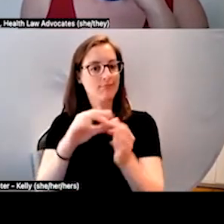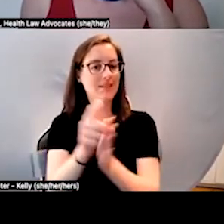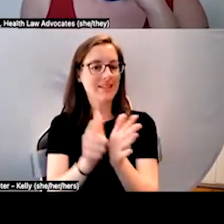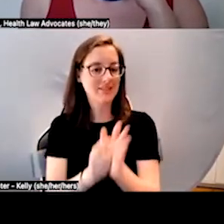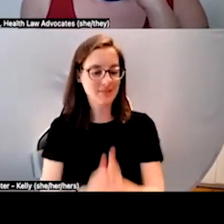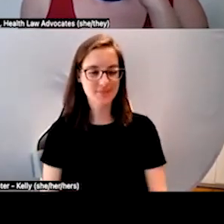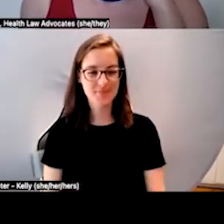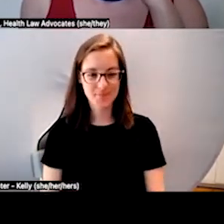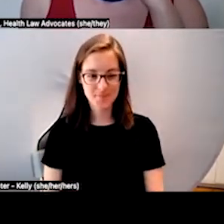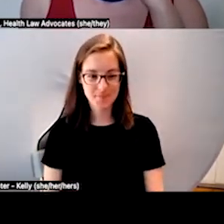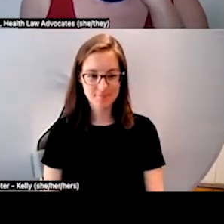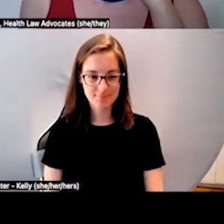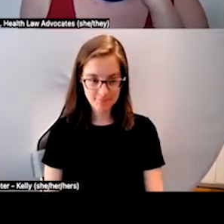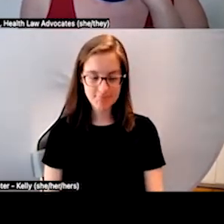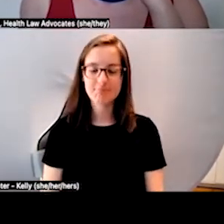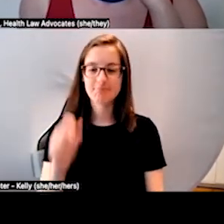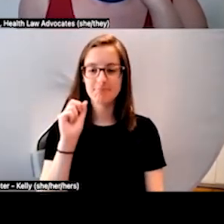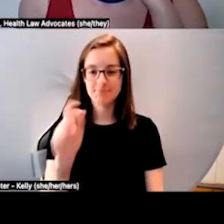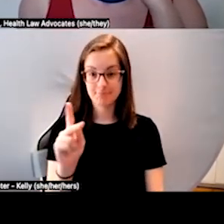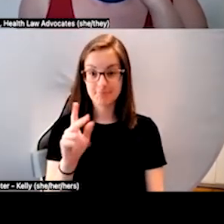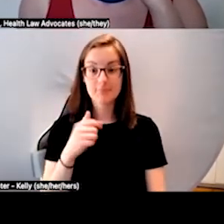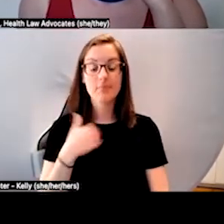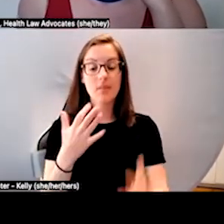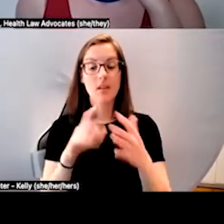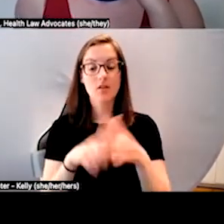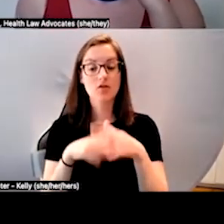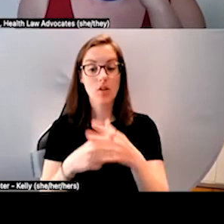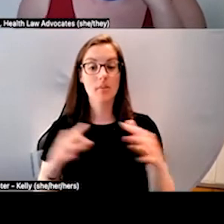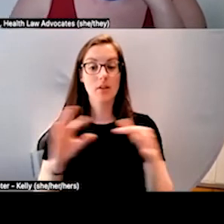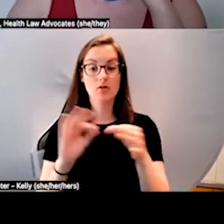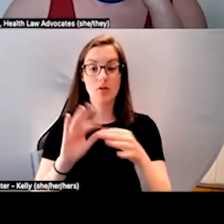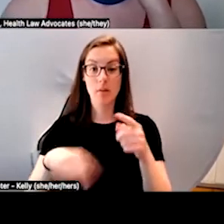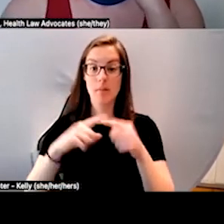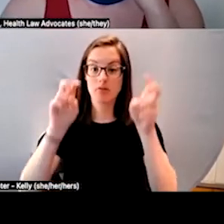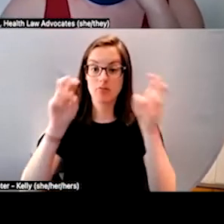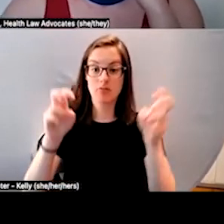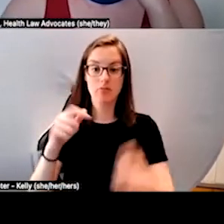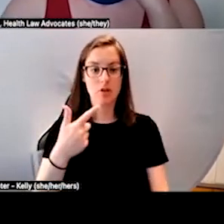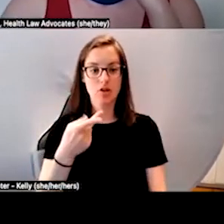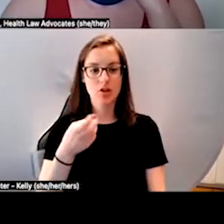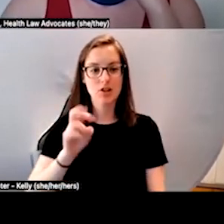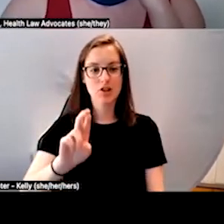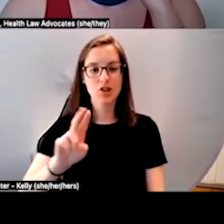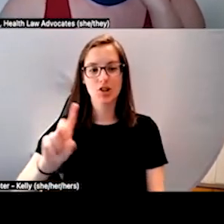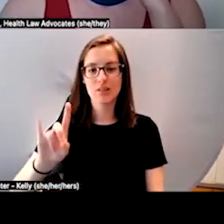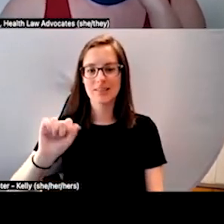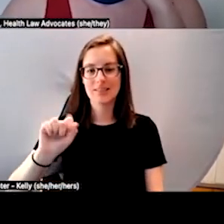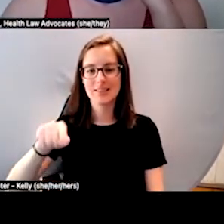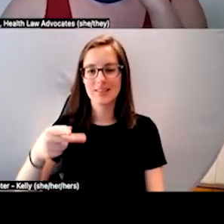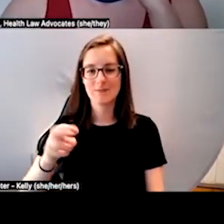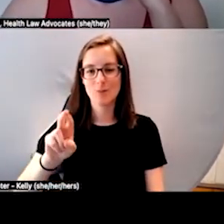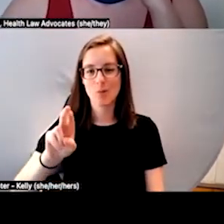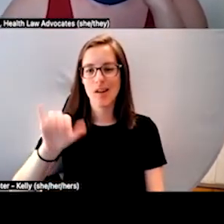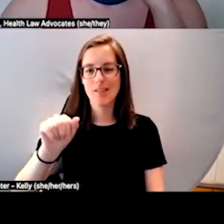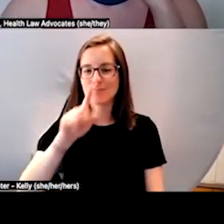that being said, I want to start by talking about gender dysphoria, which I'm sure is a topic most folks here today are